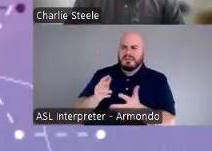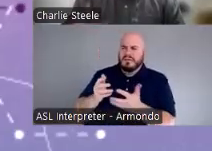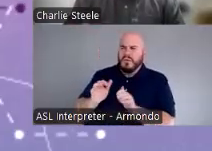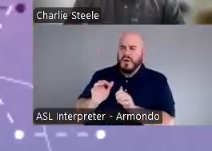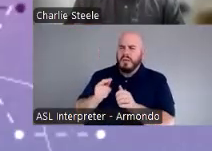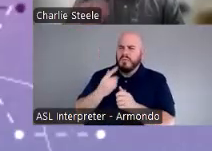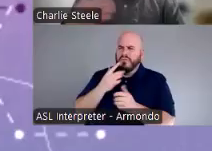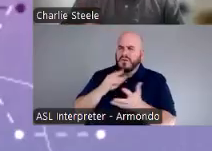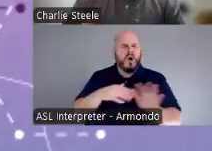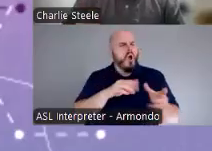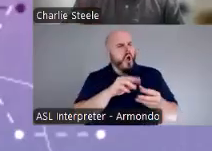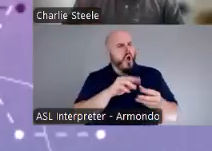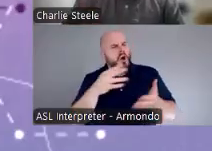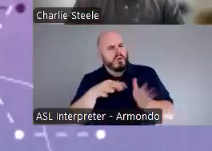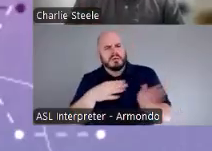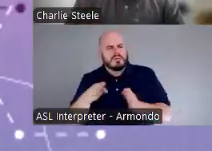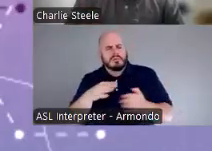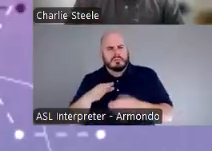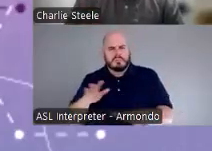wanted for me on.